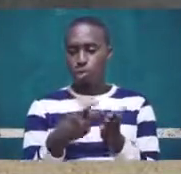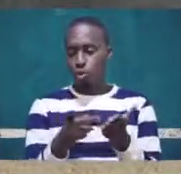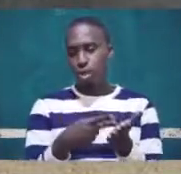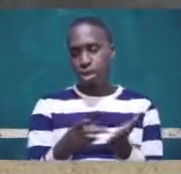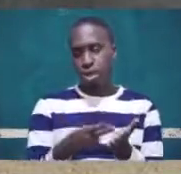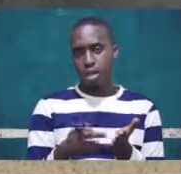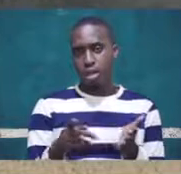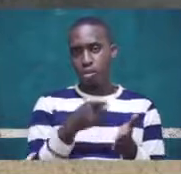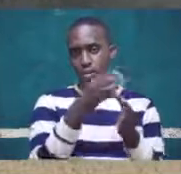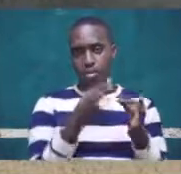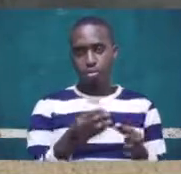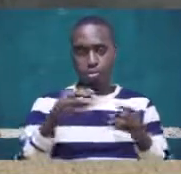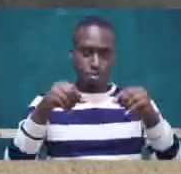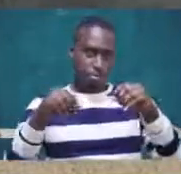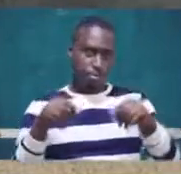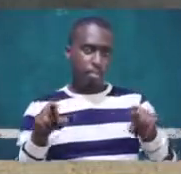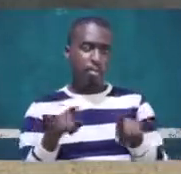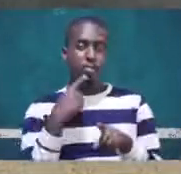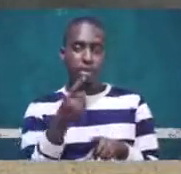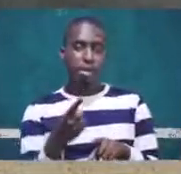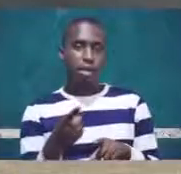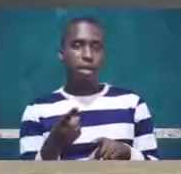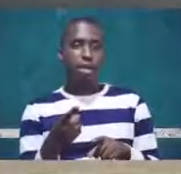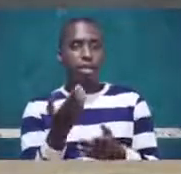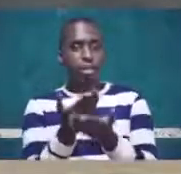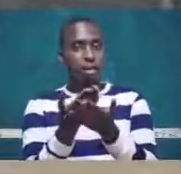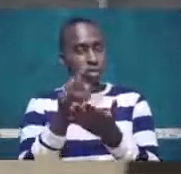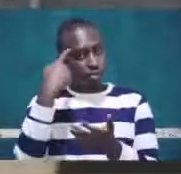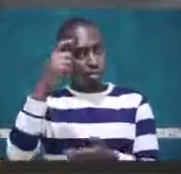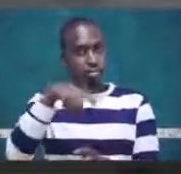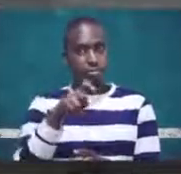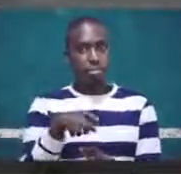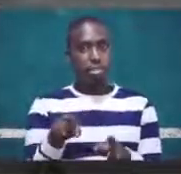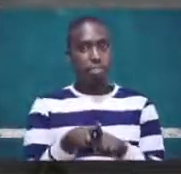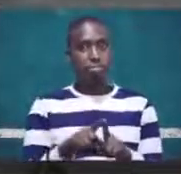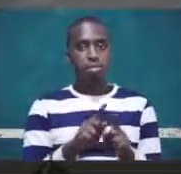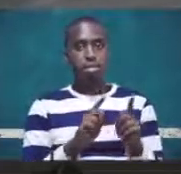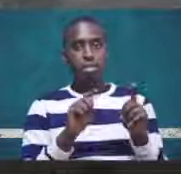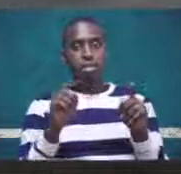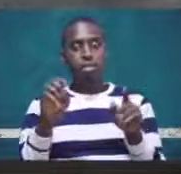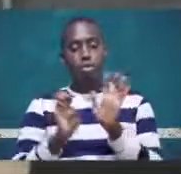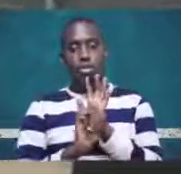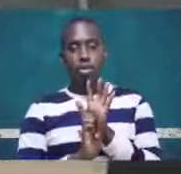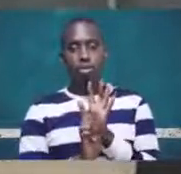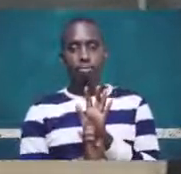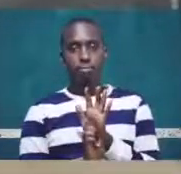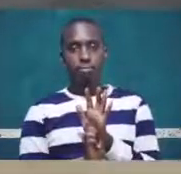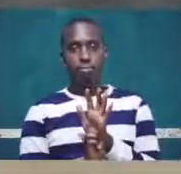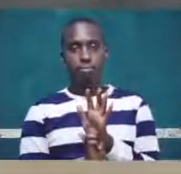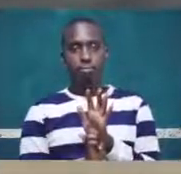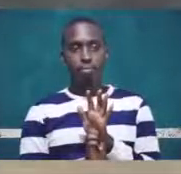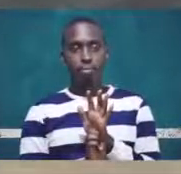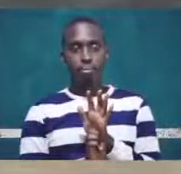quantity bought of the salt. So the demand for necessities have got an abnormal demand curve. For example, now,